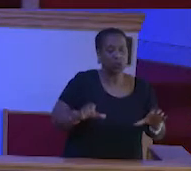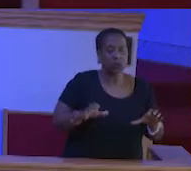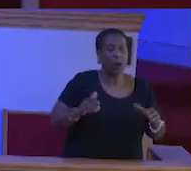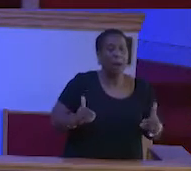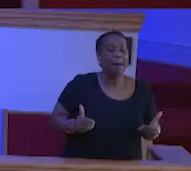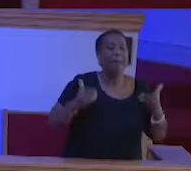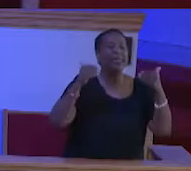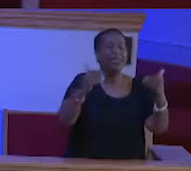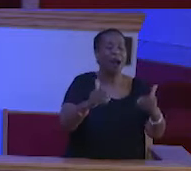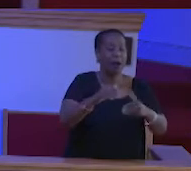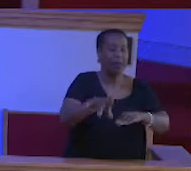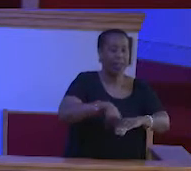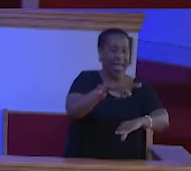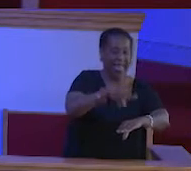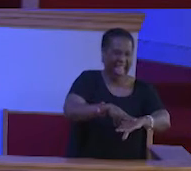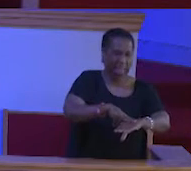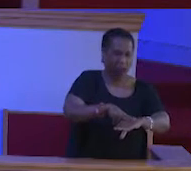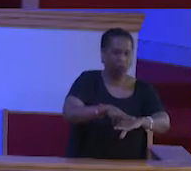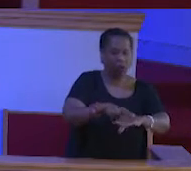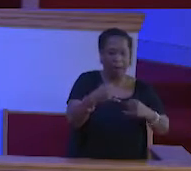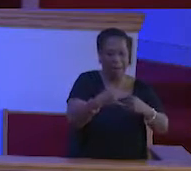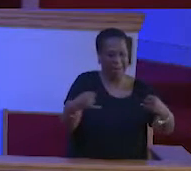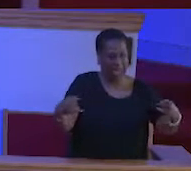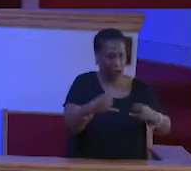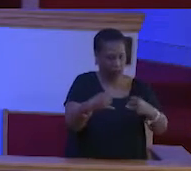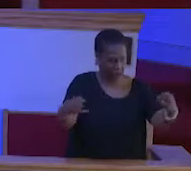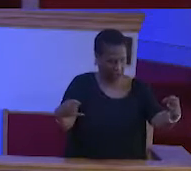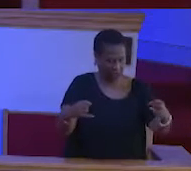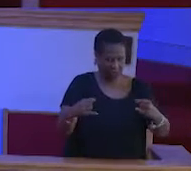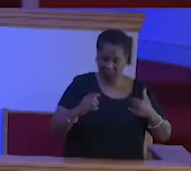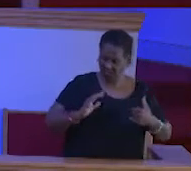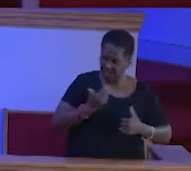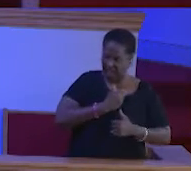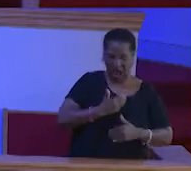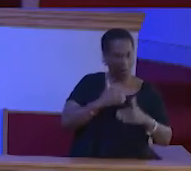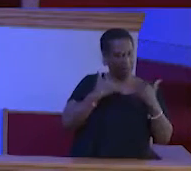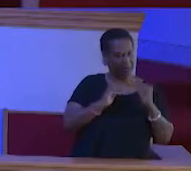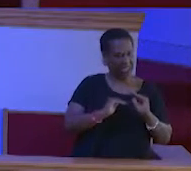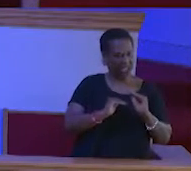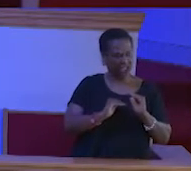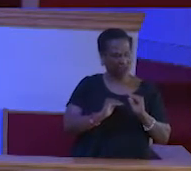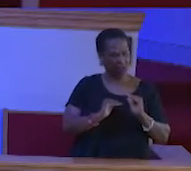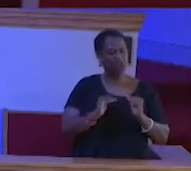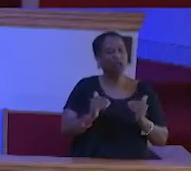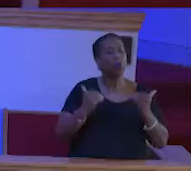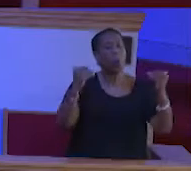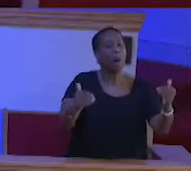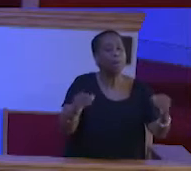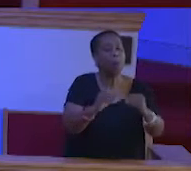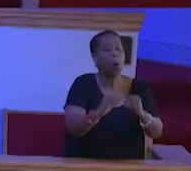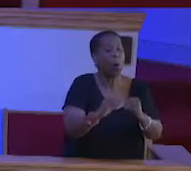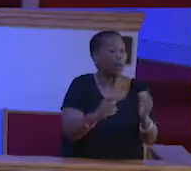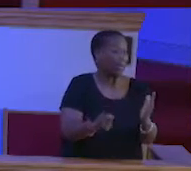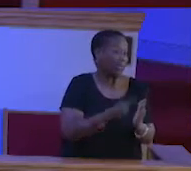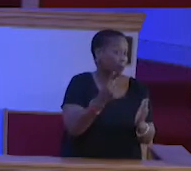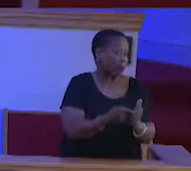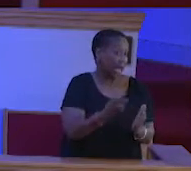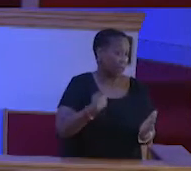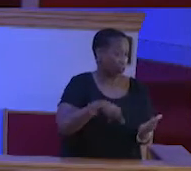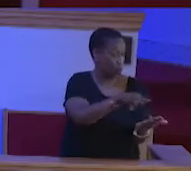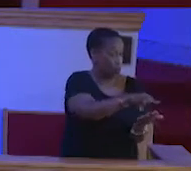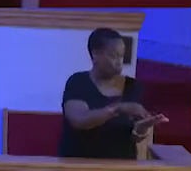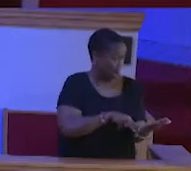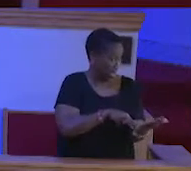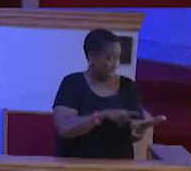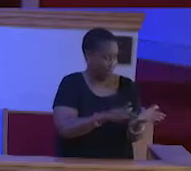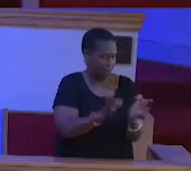natural boundaries and parameters of our limitations. And then there are other times when we read scripture